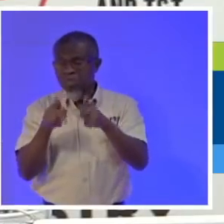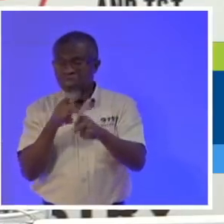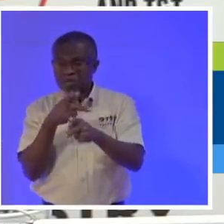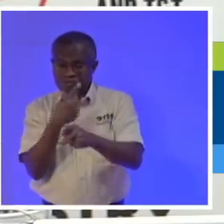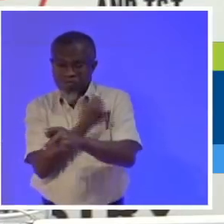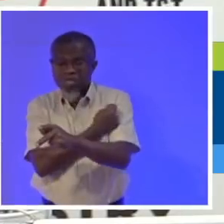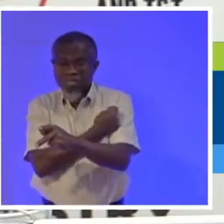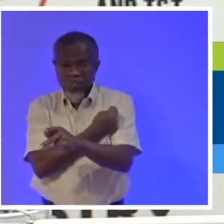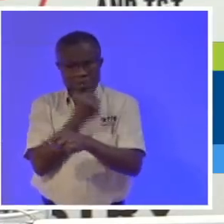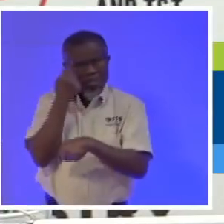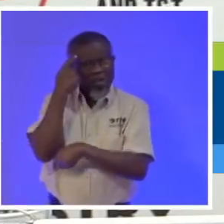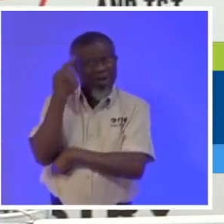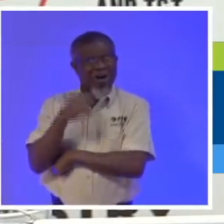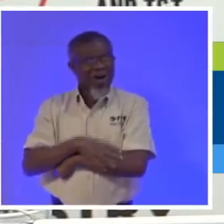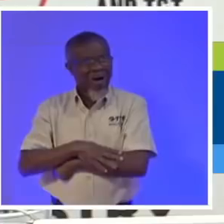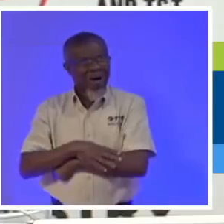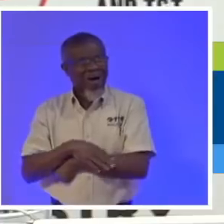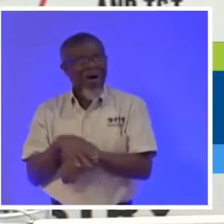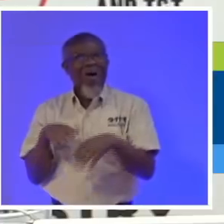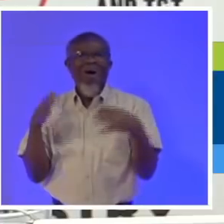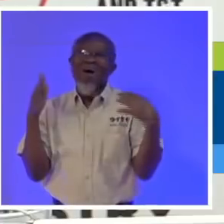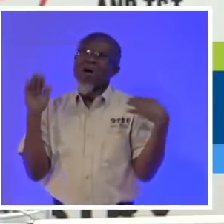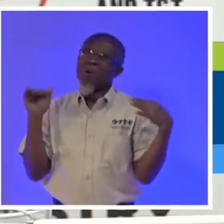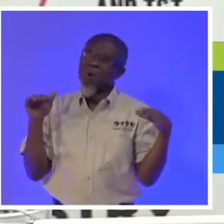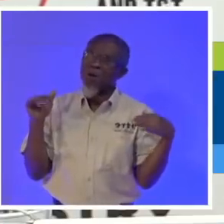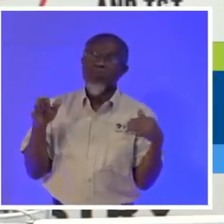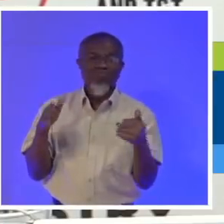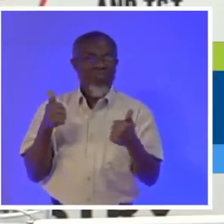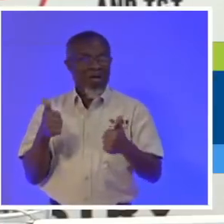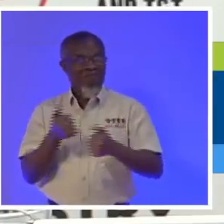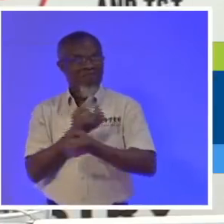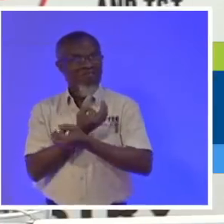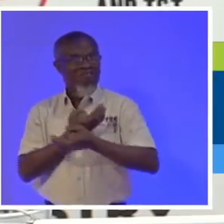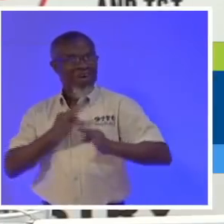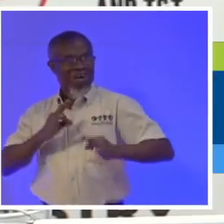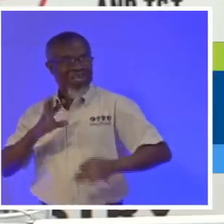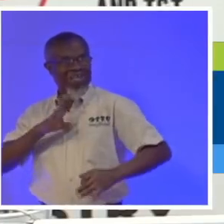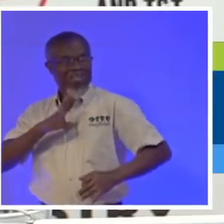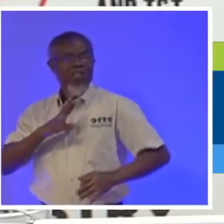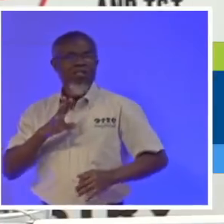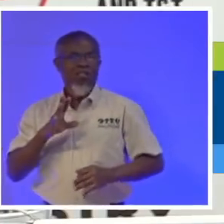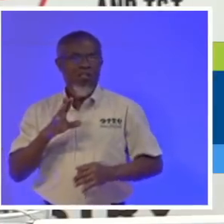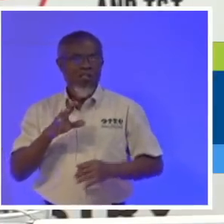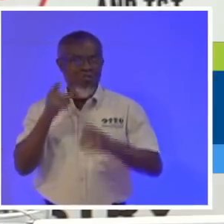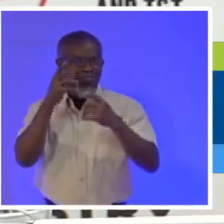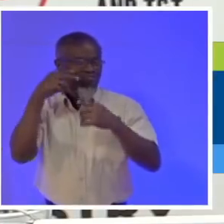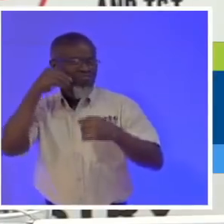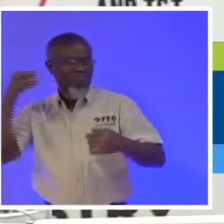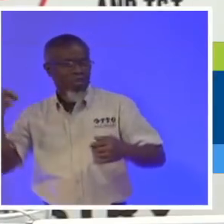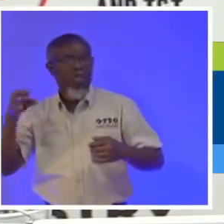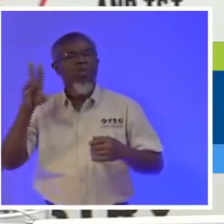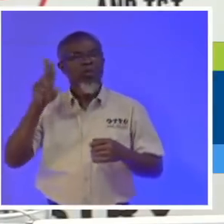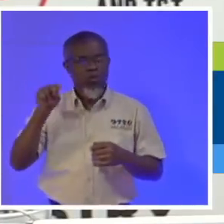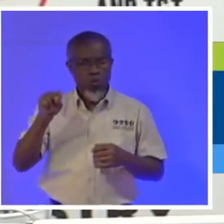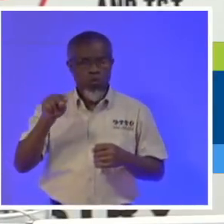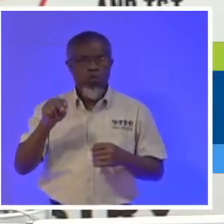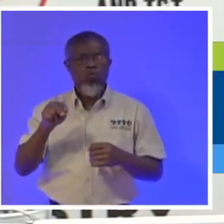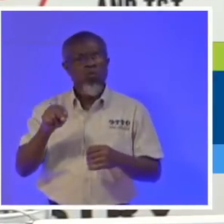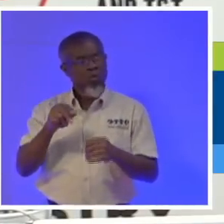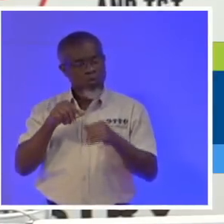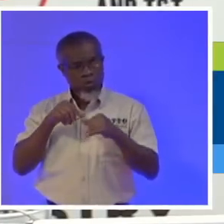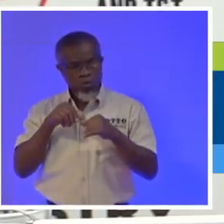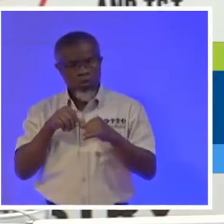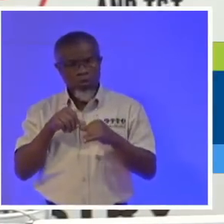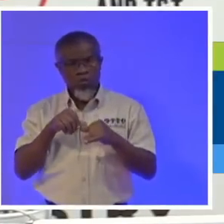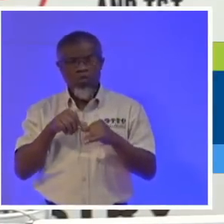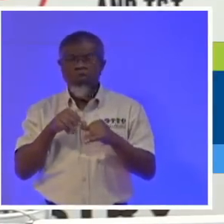once you are vaccinated, you no longer have to wear a mask and take precautions. No. If I could just give you an analogy,